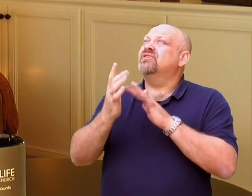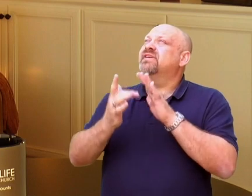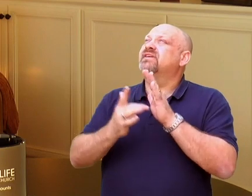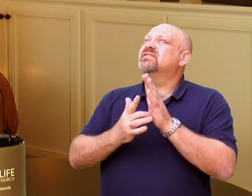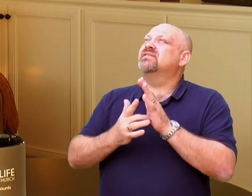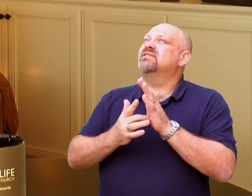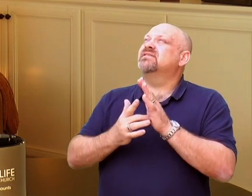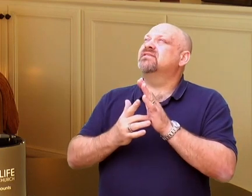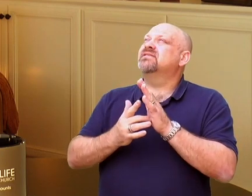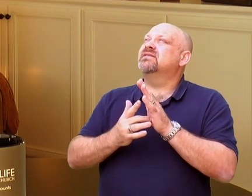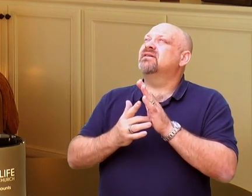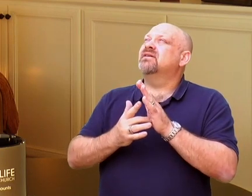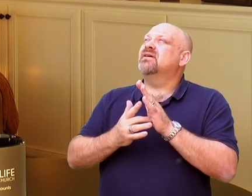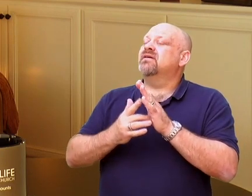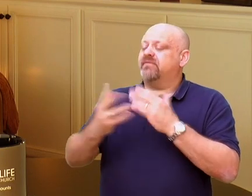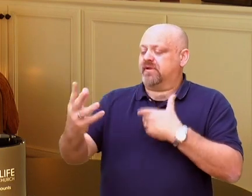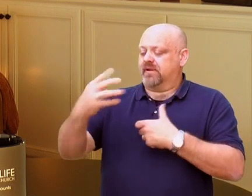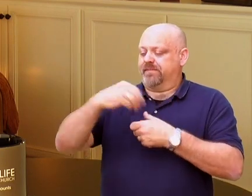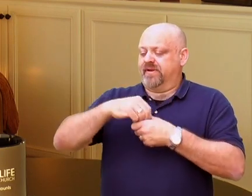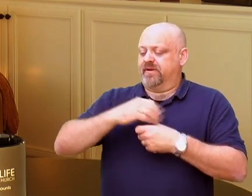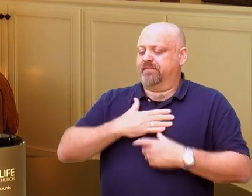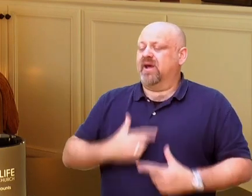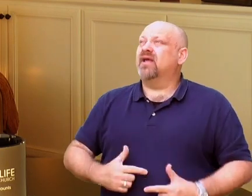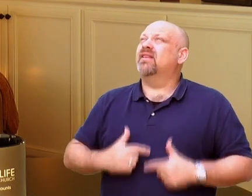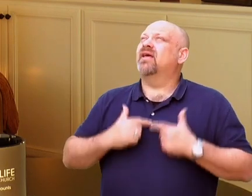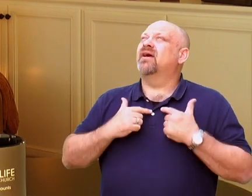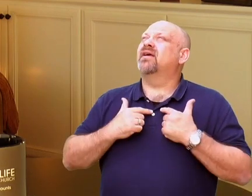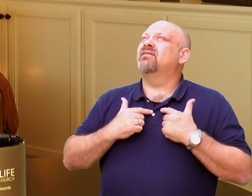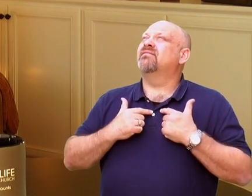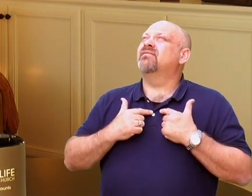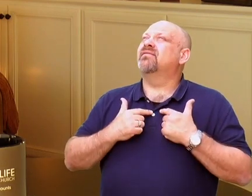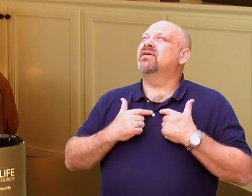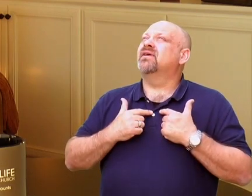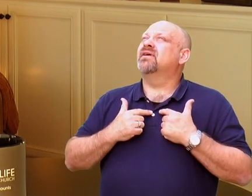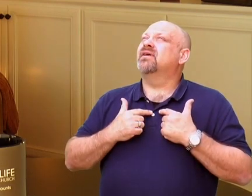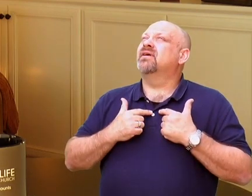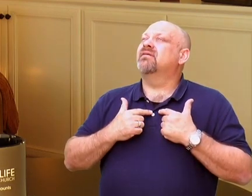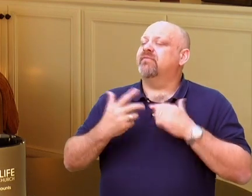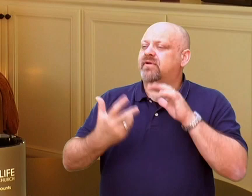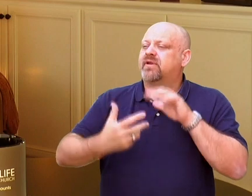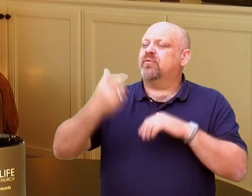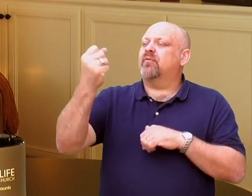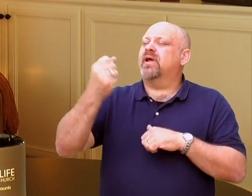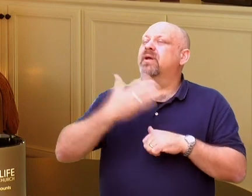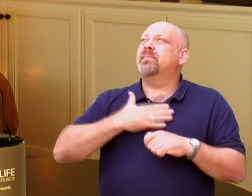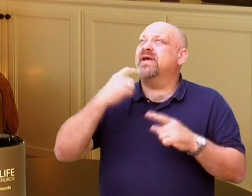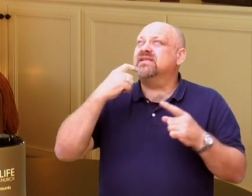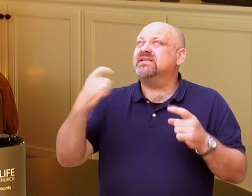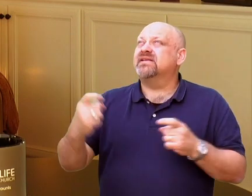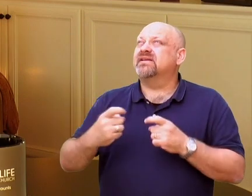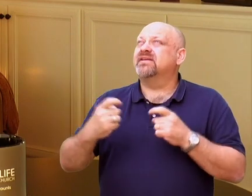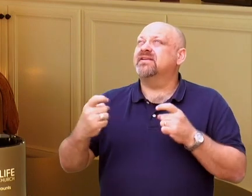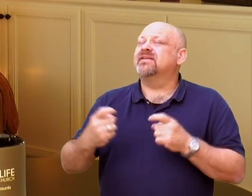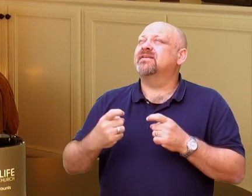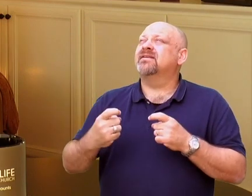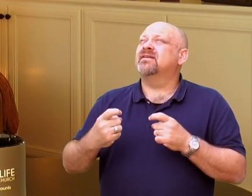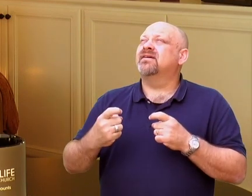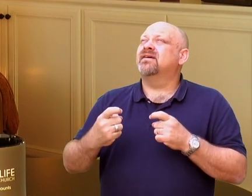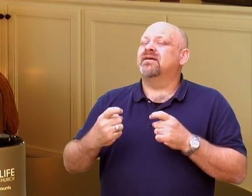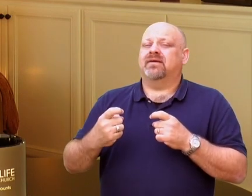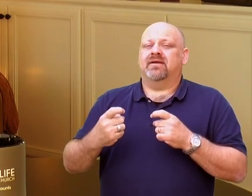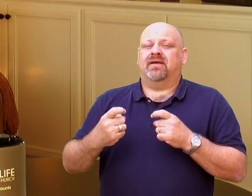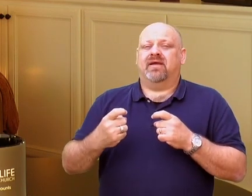Thank you, Jesus, for coming into my life, for taking away my sin,